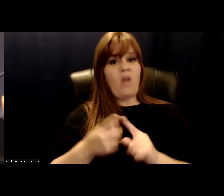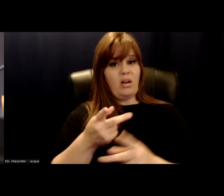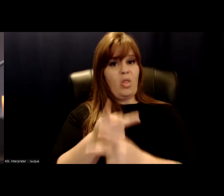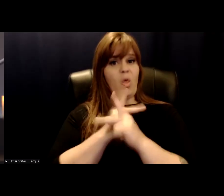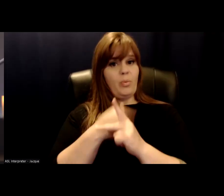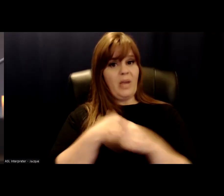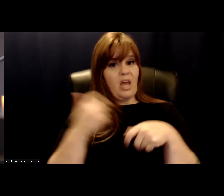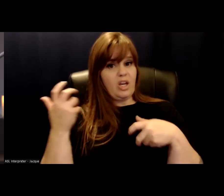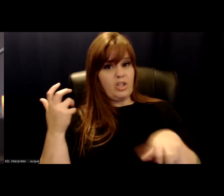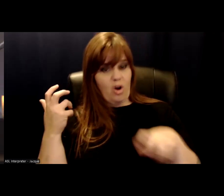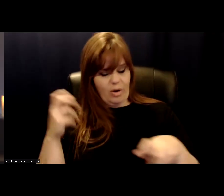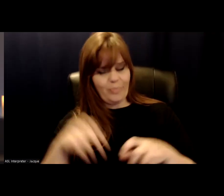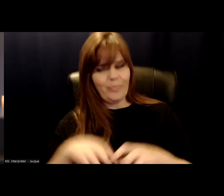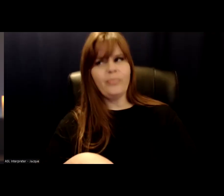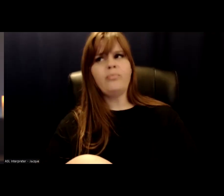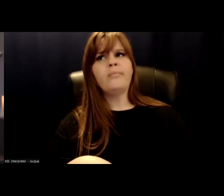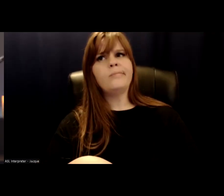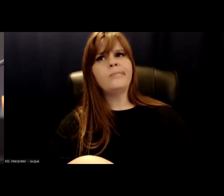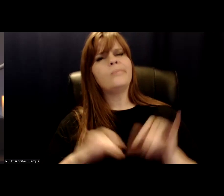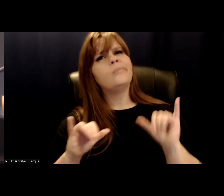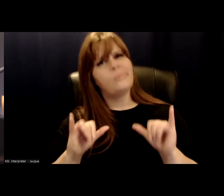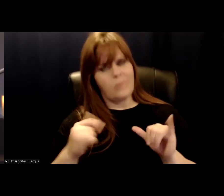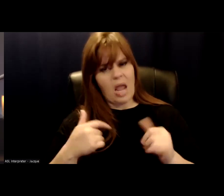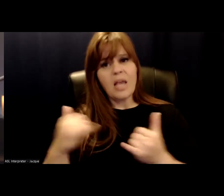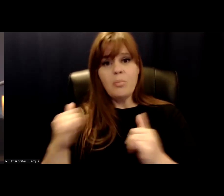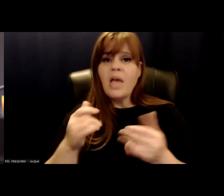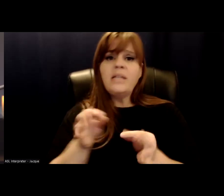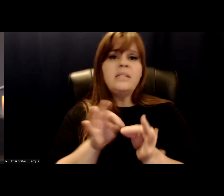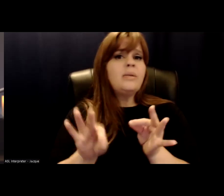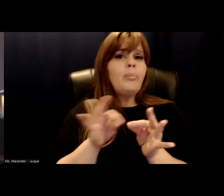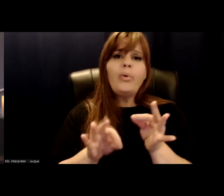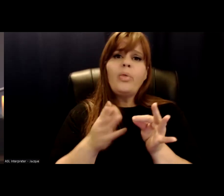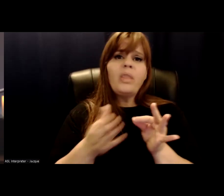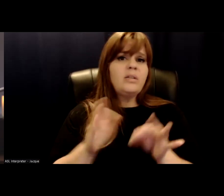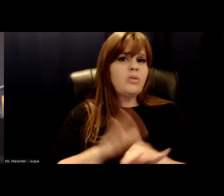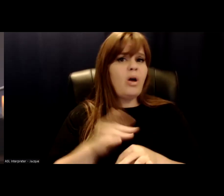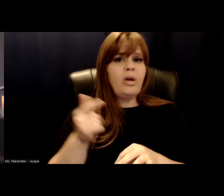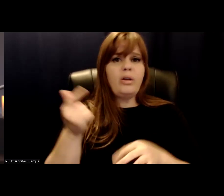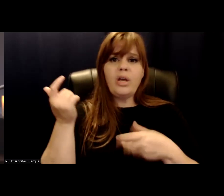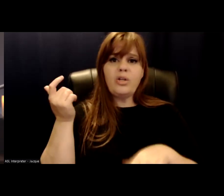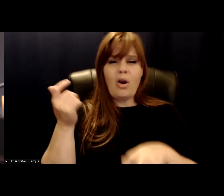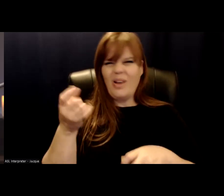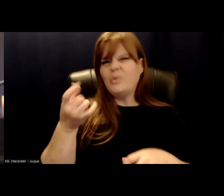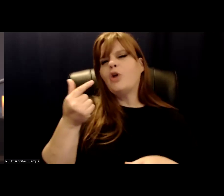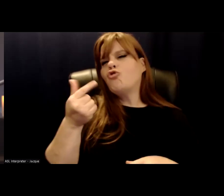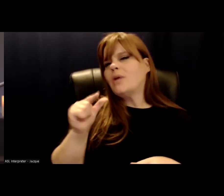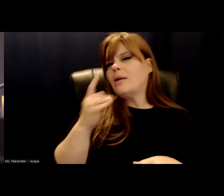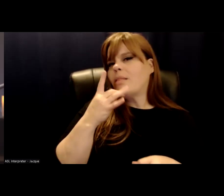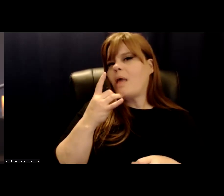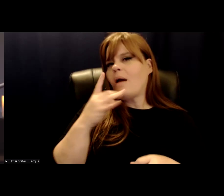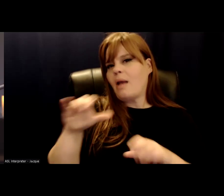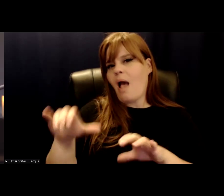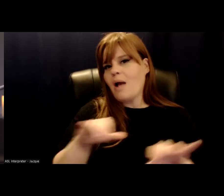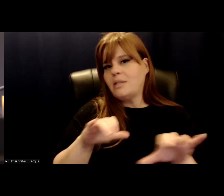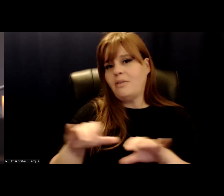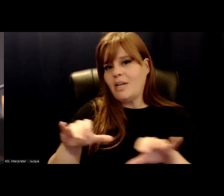play simple things on the guitar for hours on end. Basically, it was a green light activity, whereas cello was at